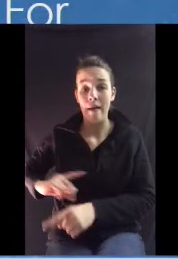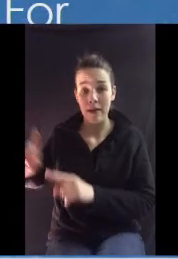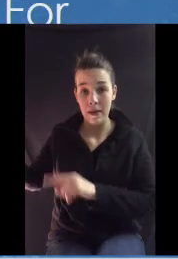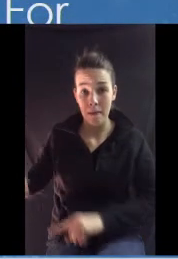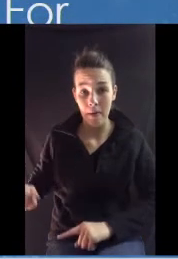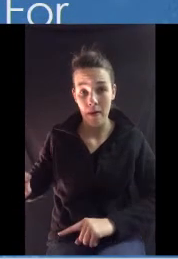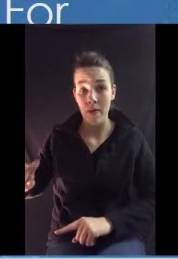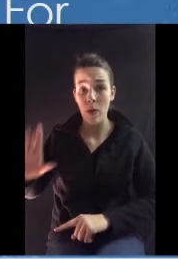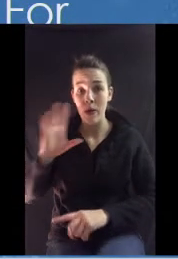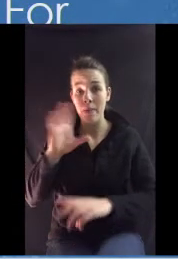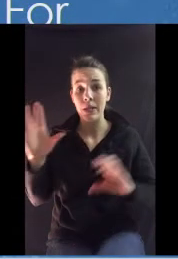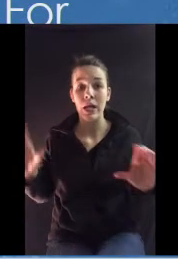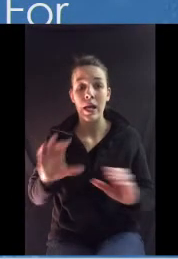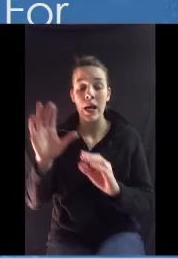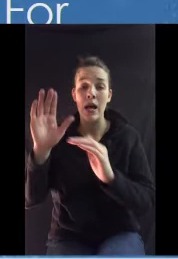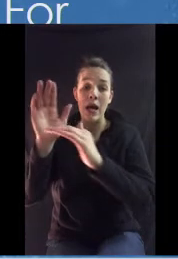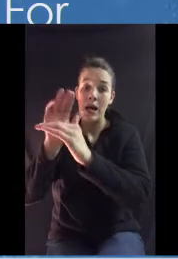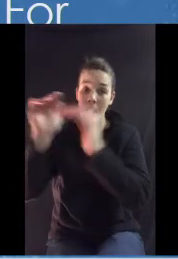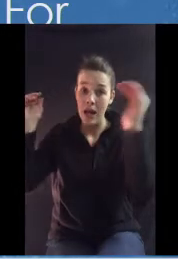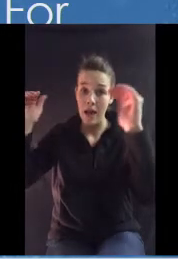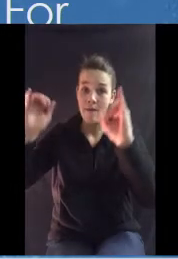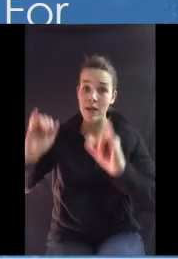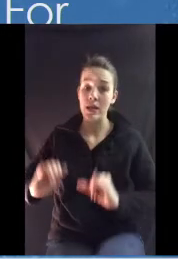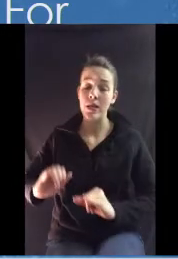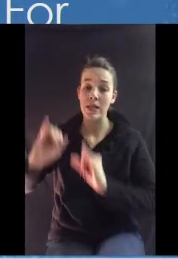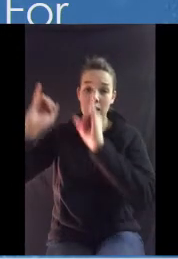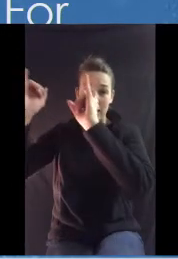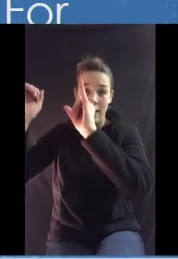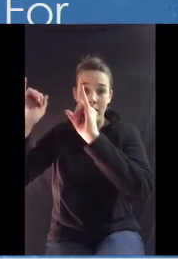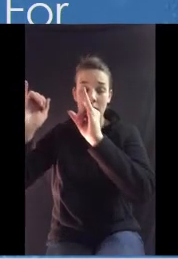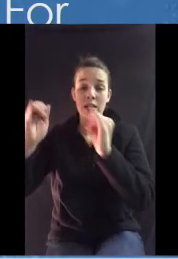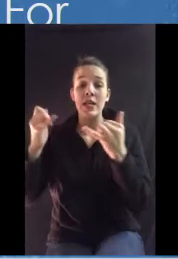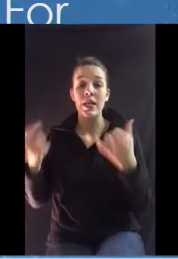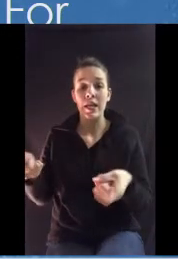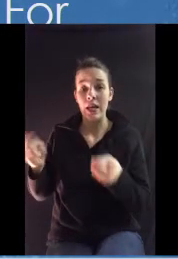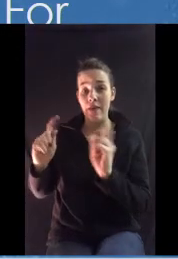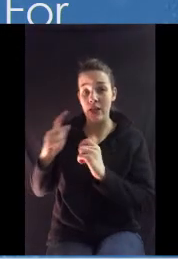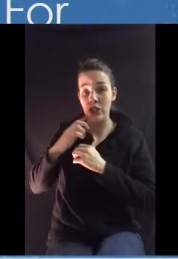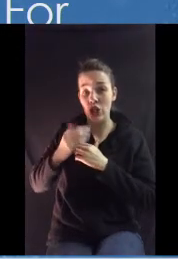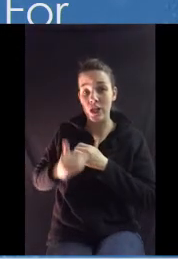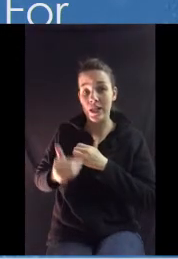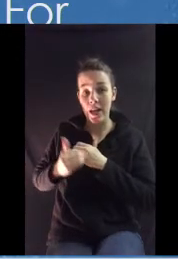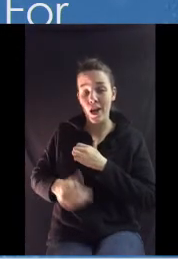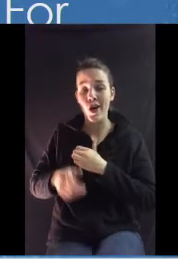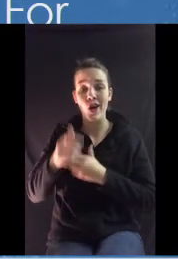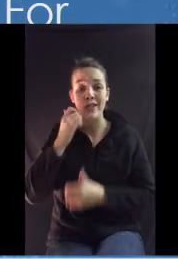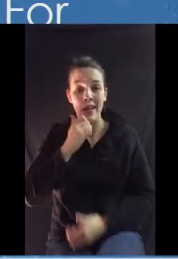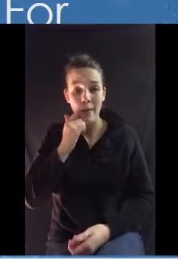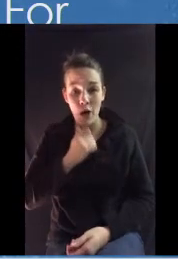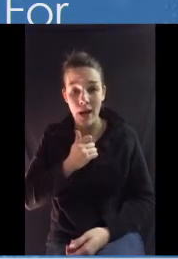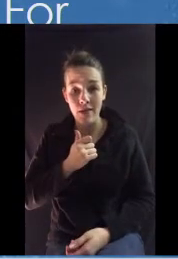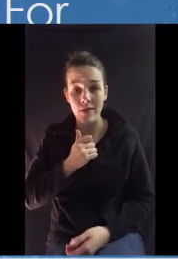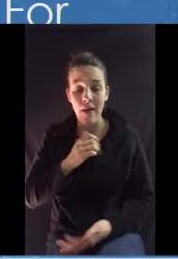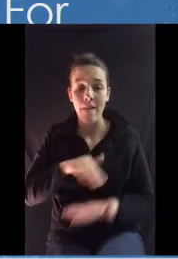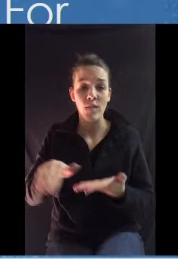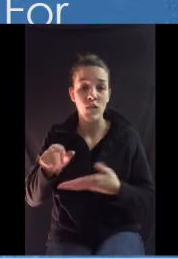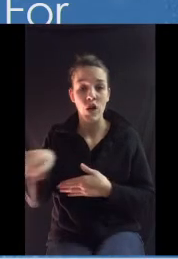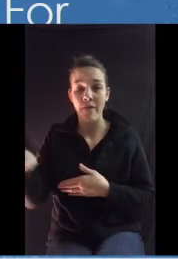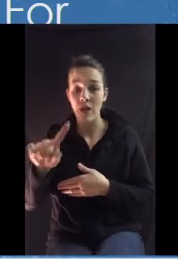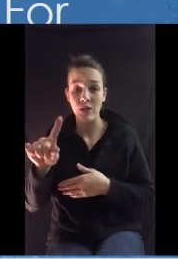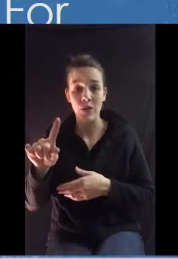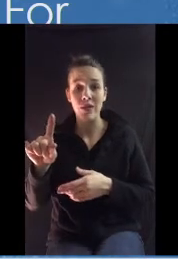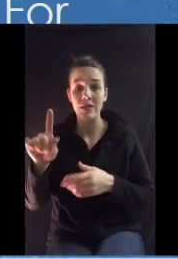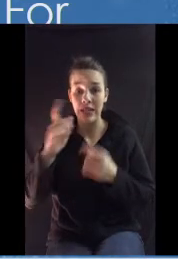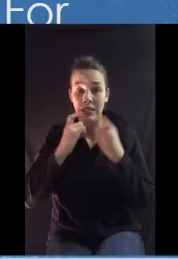hallowed be thy name. Thy kingdom come, thy will be done on earth as it is in heaven. Give us this